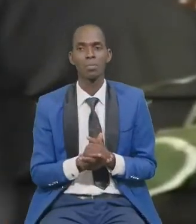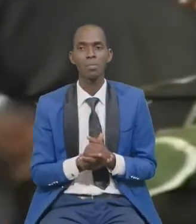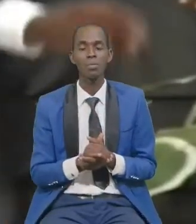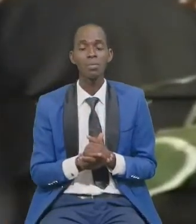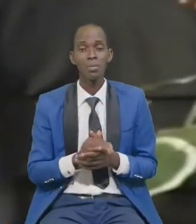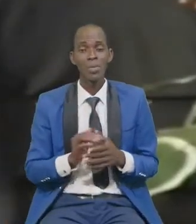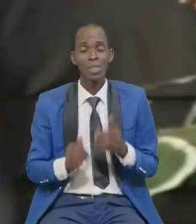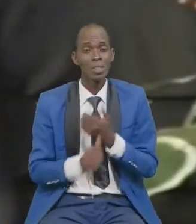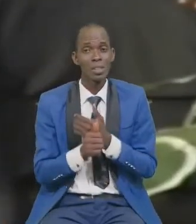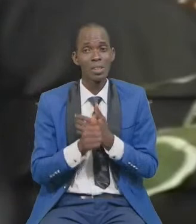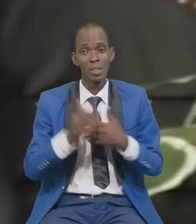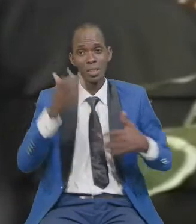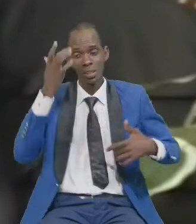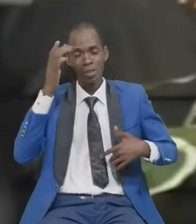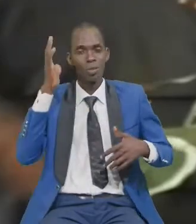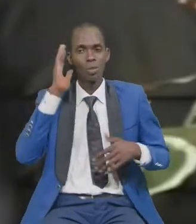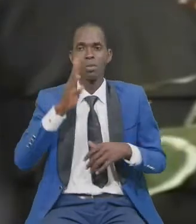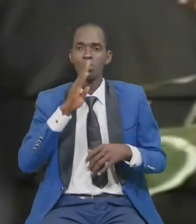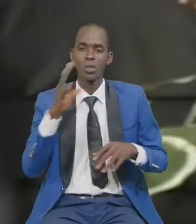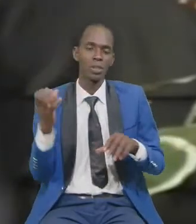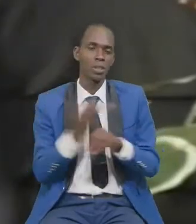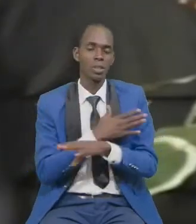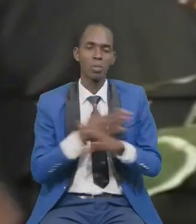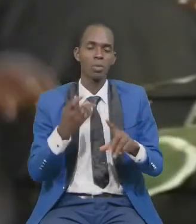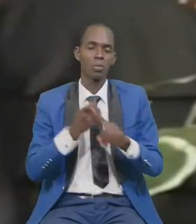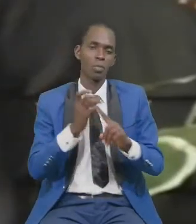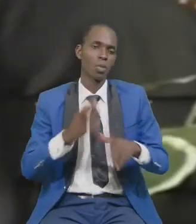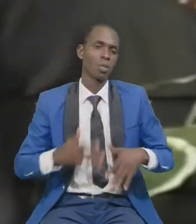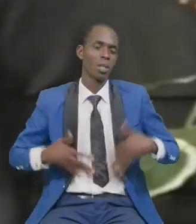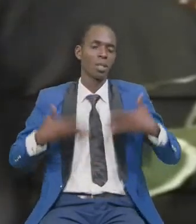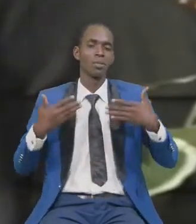Terminal sicknesses will be taken away from your body.